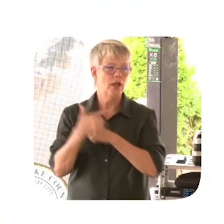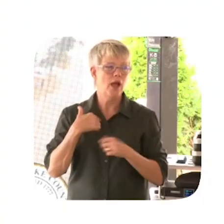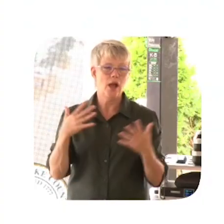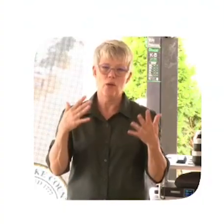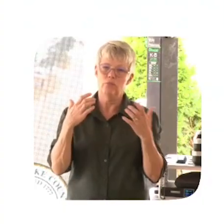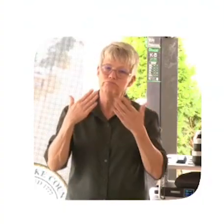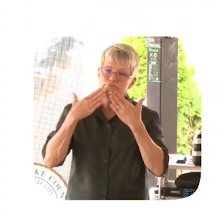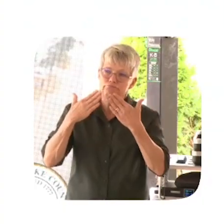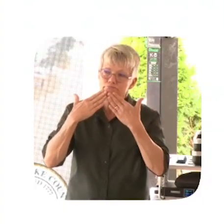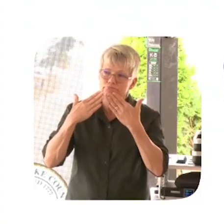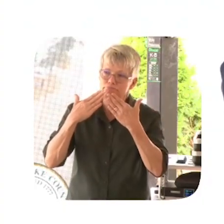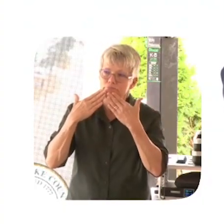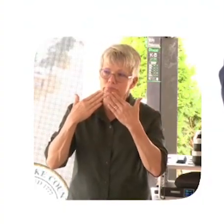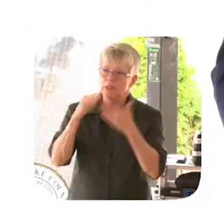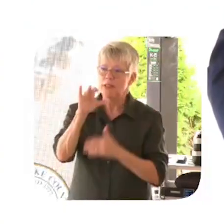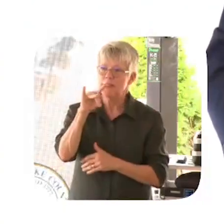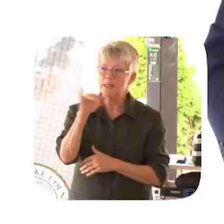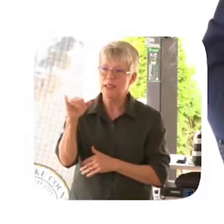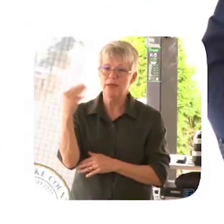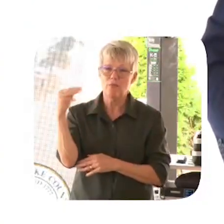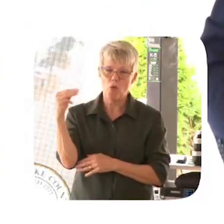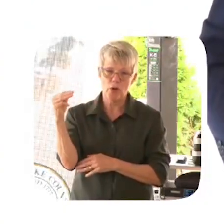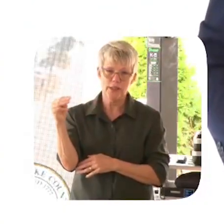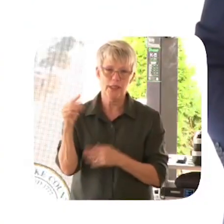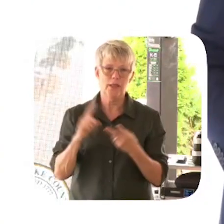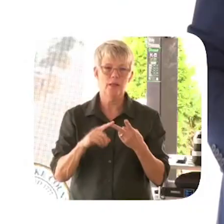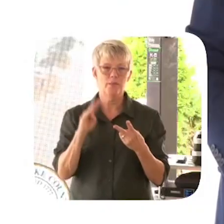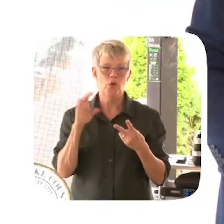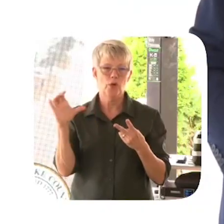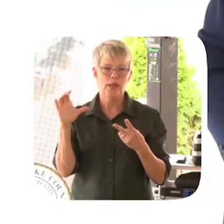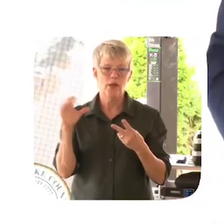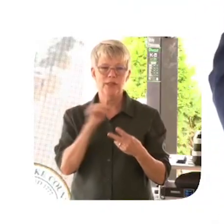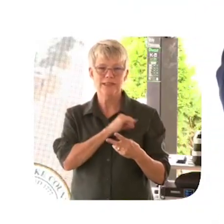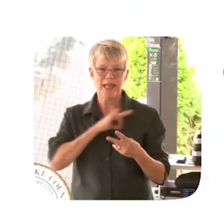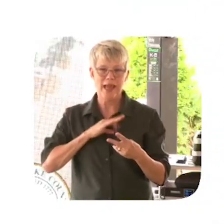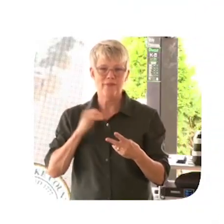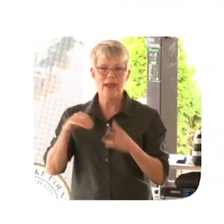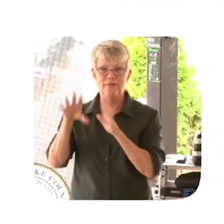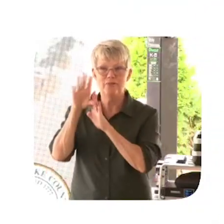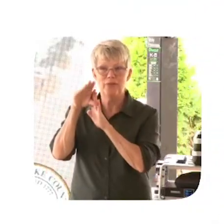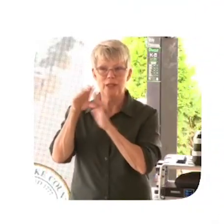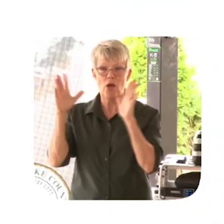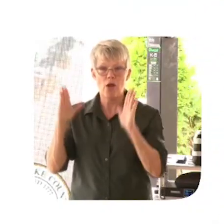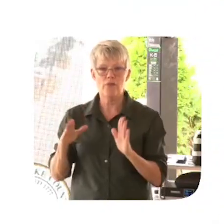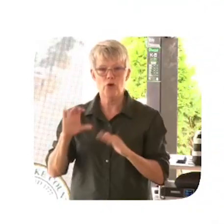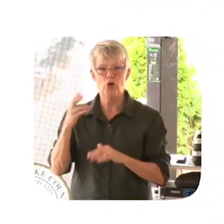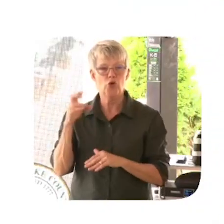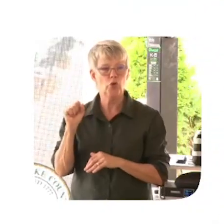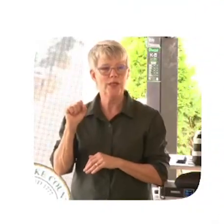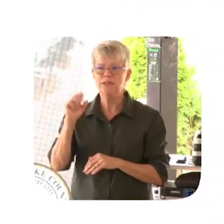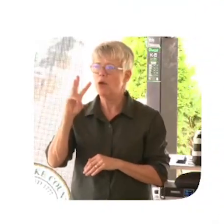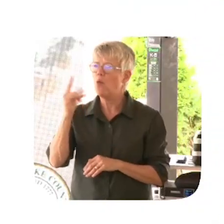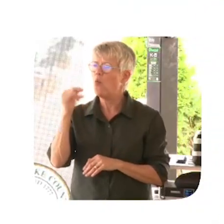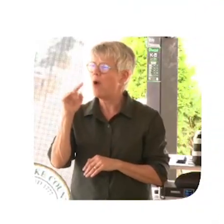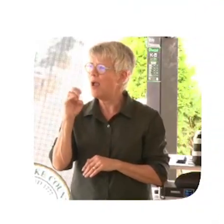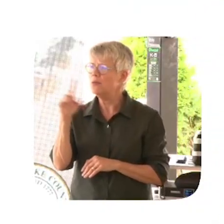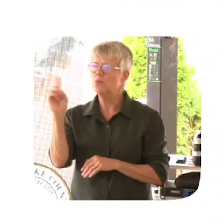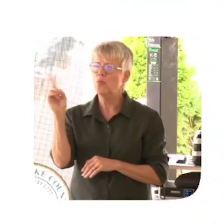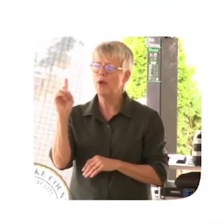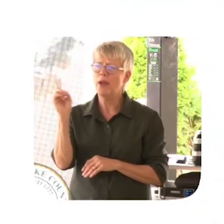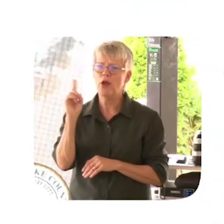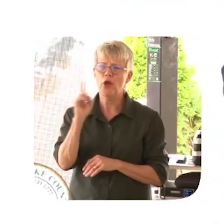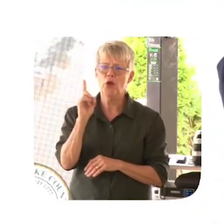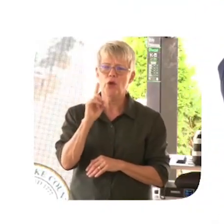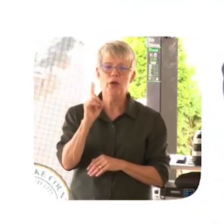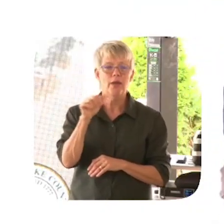deepest gratitude to the city of Morganton, to Burke County staff, to our videographer, and that's Chris White. Where are you, Chris? Again, another